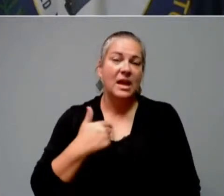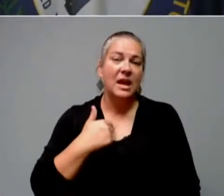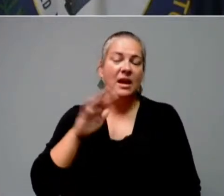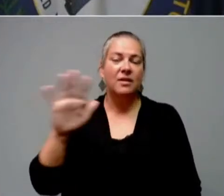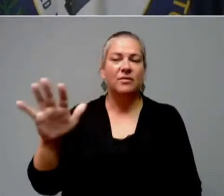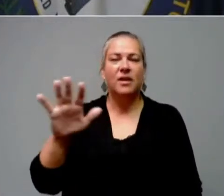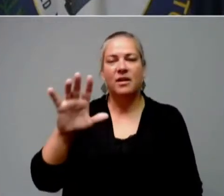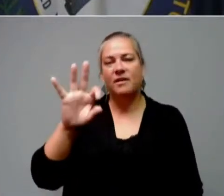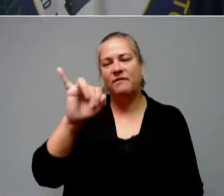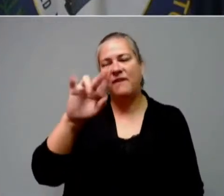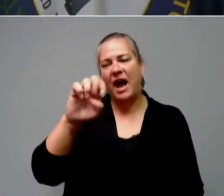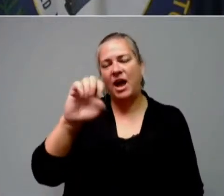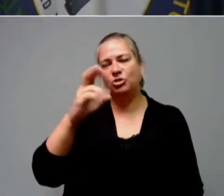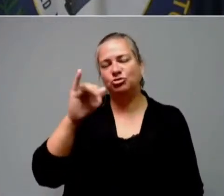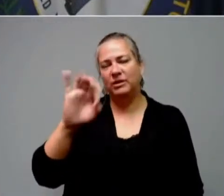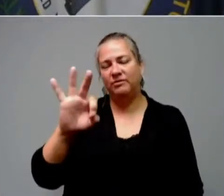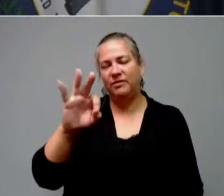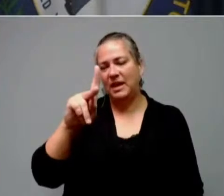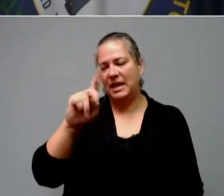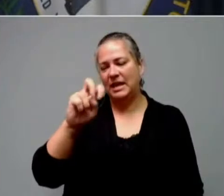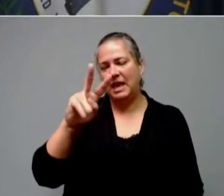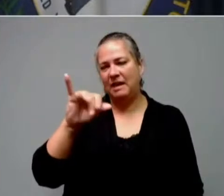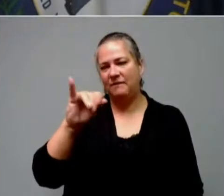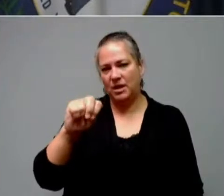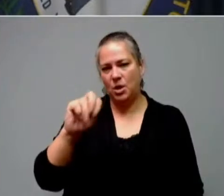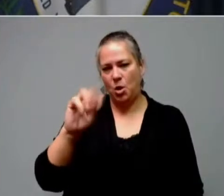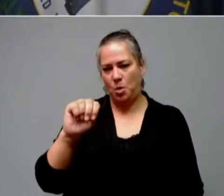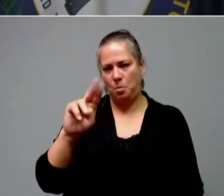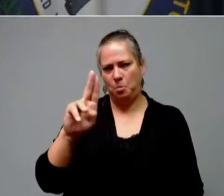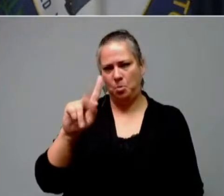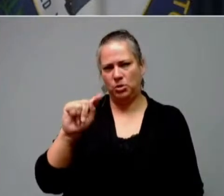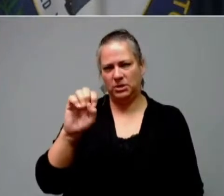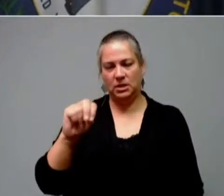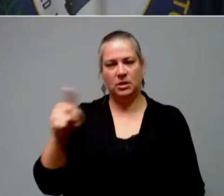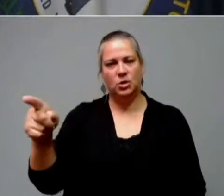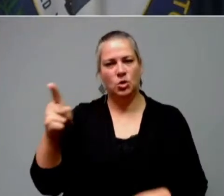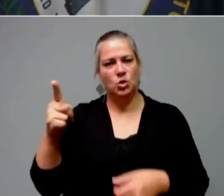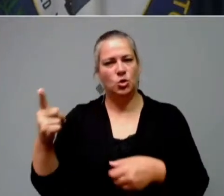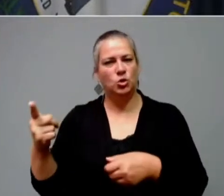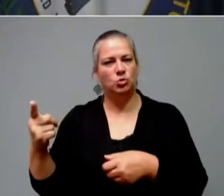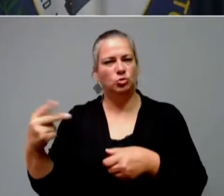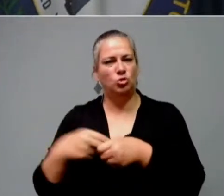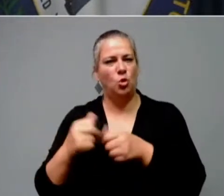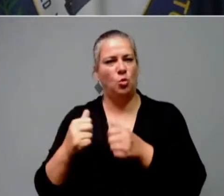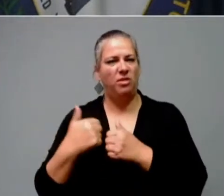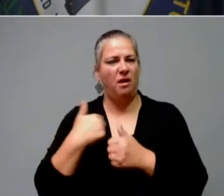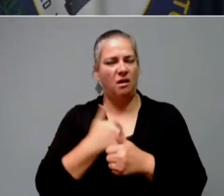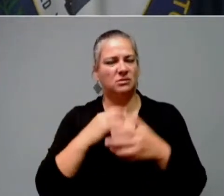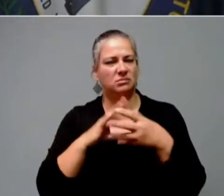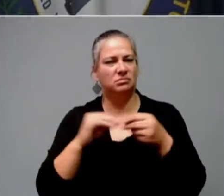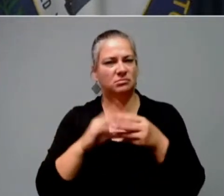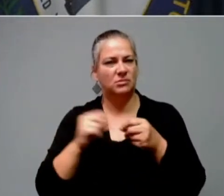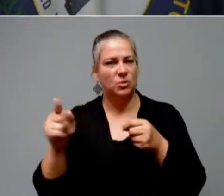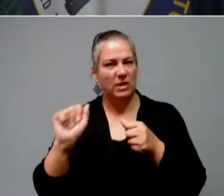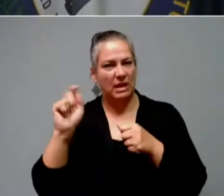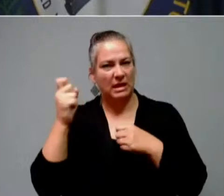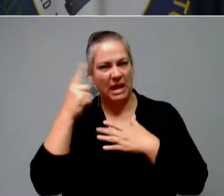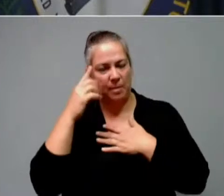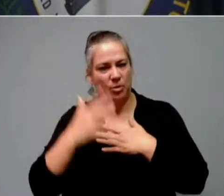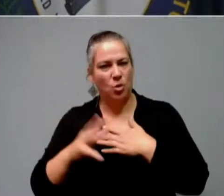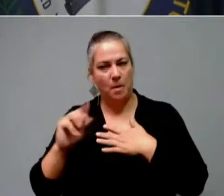Chief Kevin Moulton, who joins us again after being with us at the Capitol March 6th of this